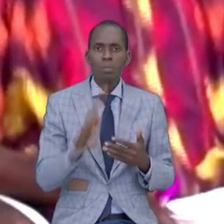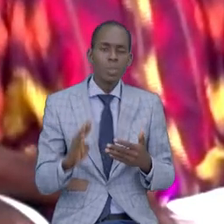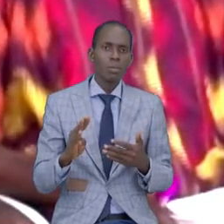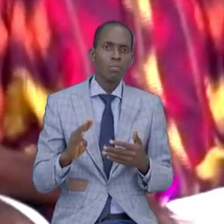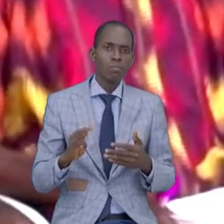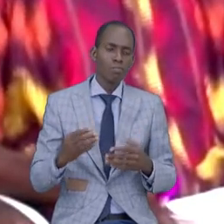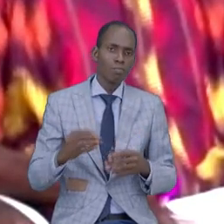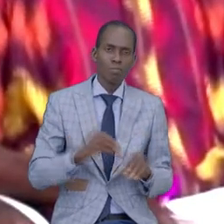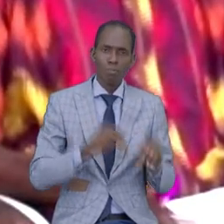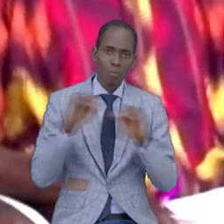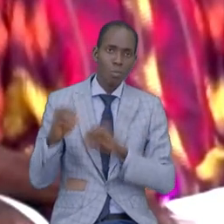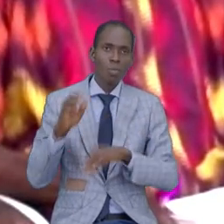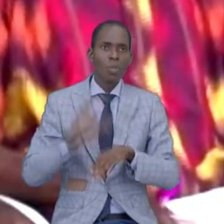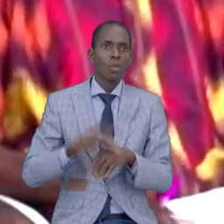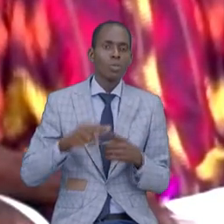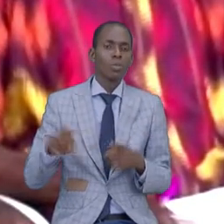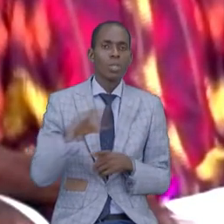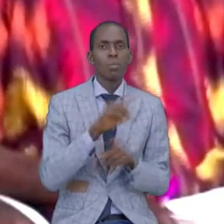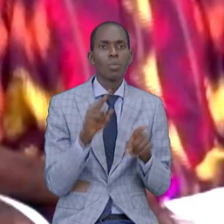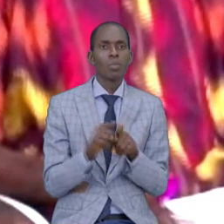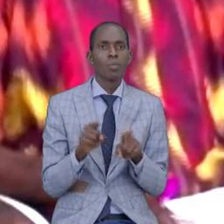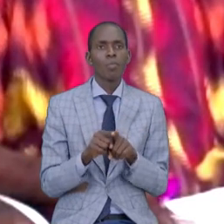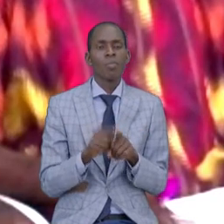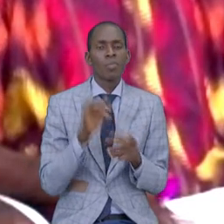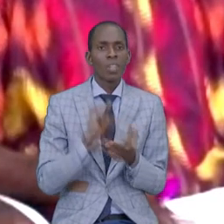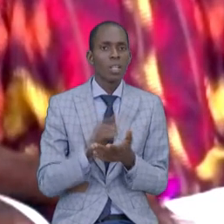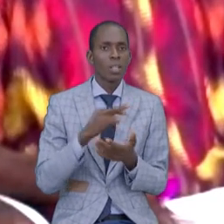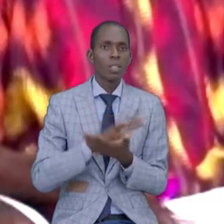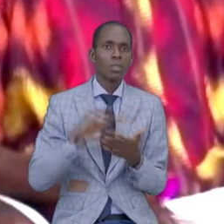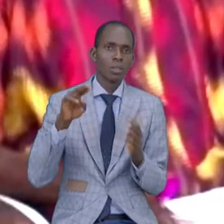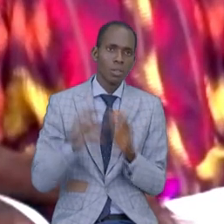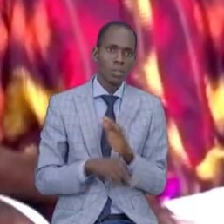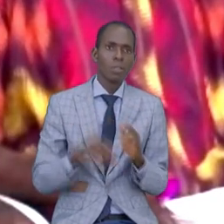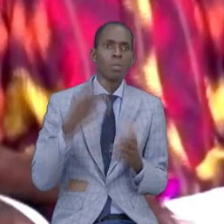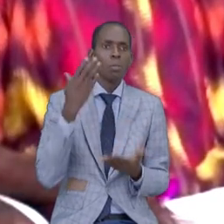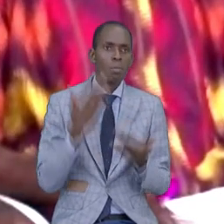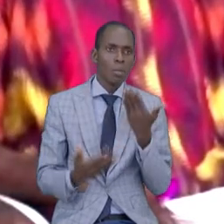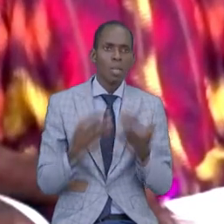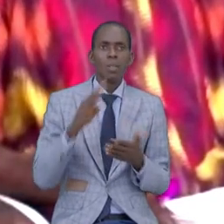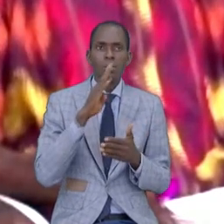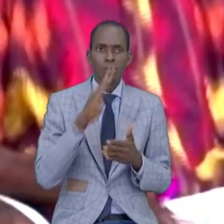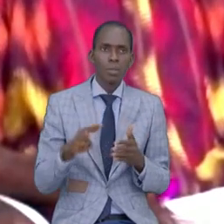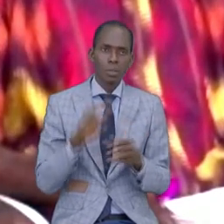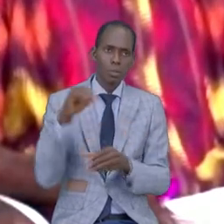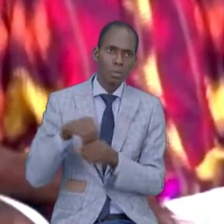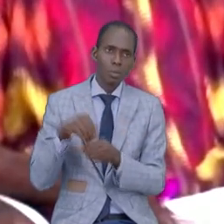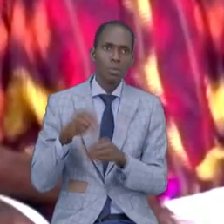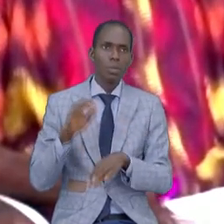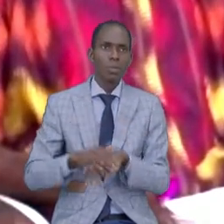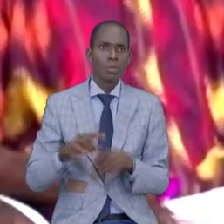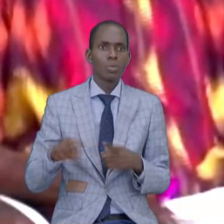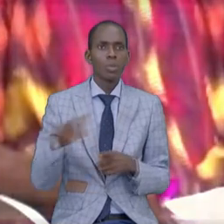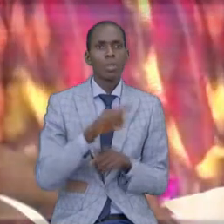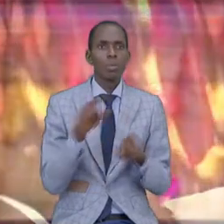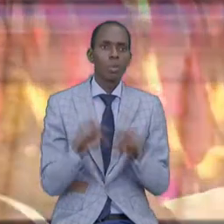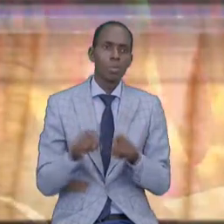unto them also. That righteousness might be imputed unto them